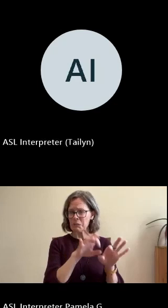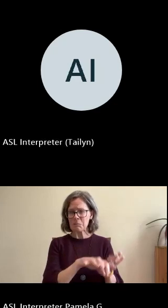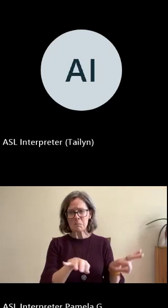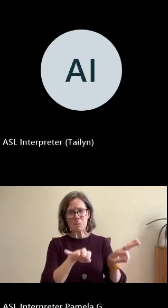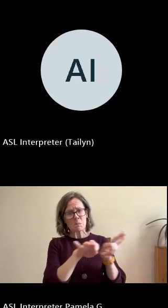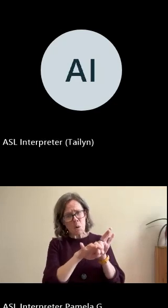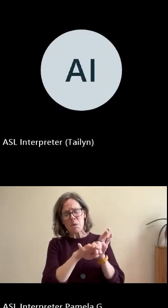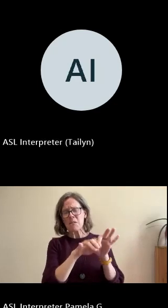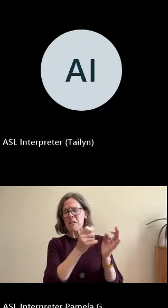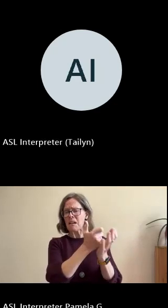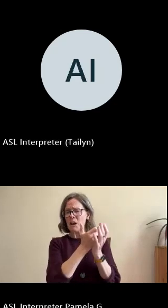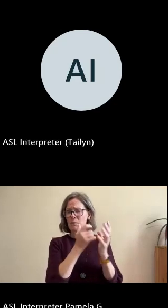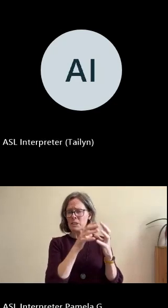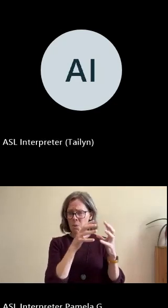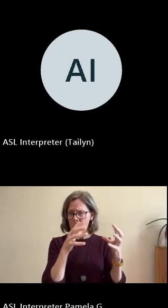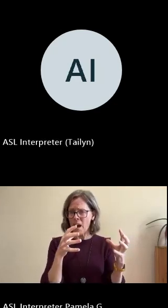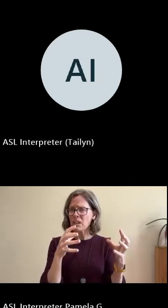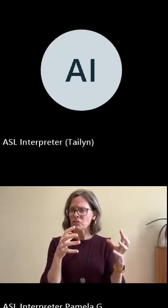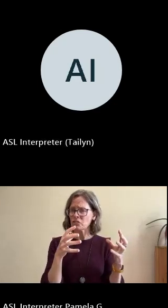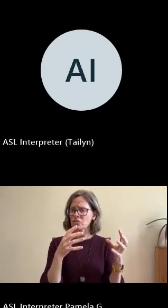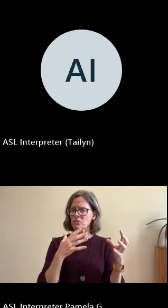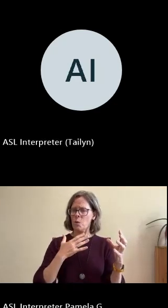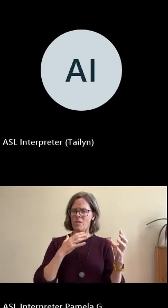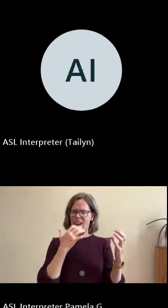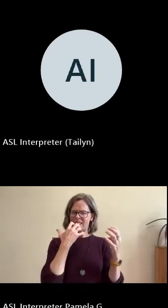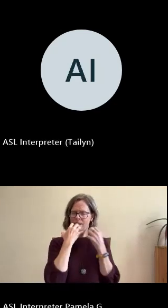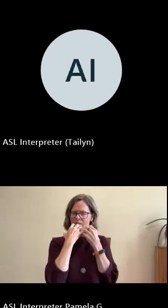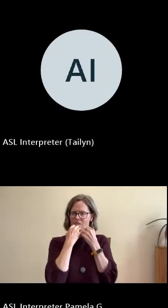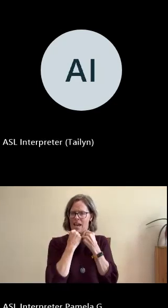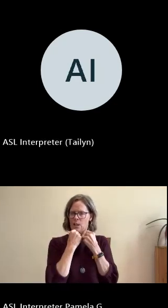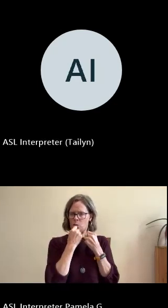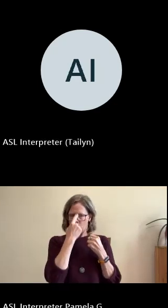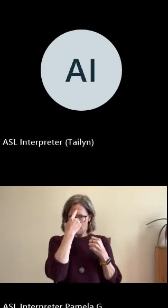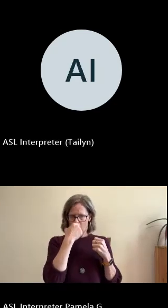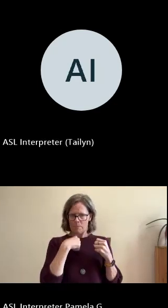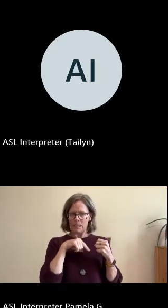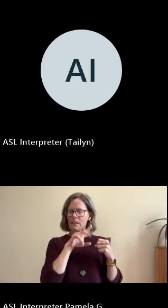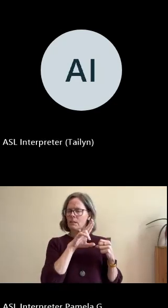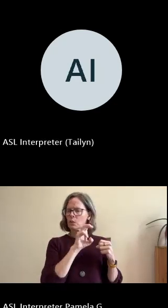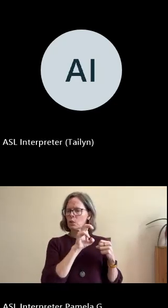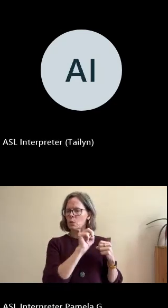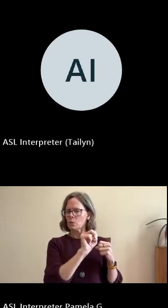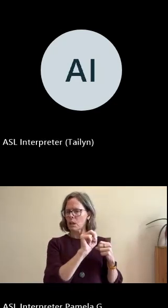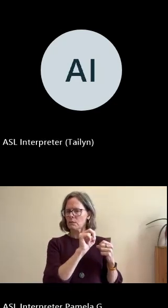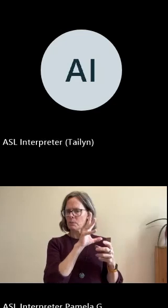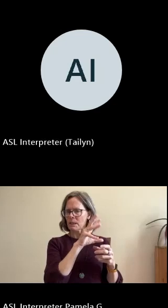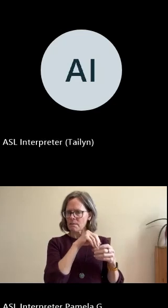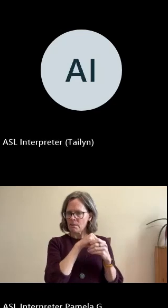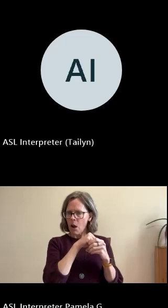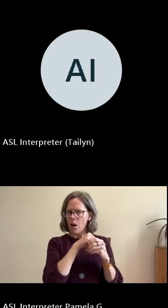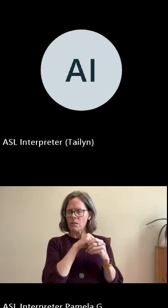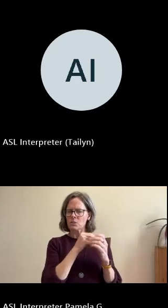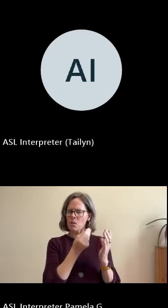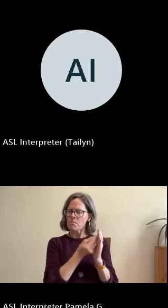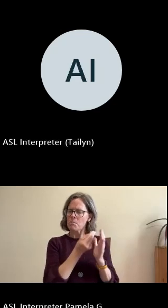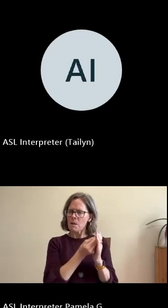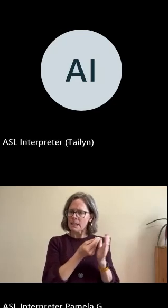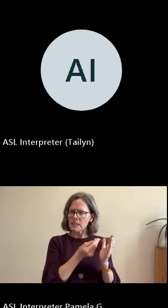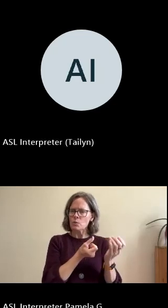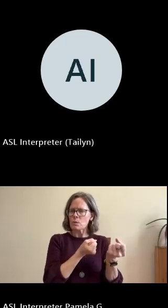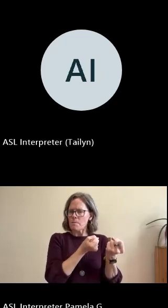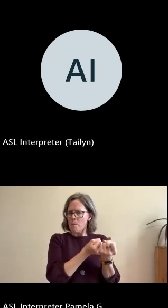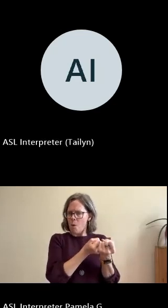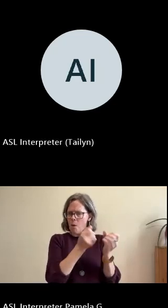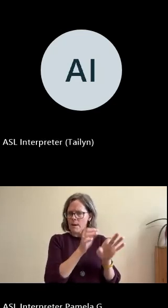values of shared collective power and fairness in